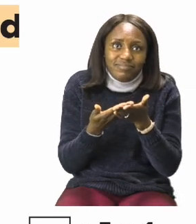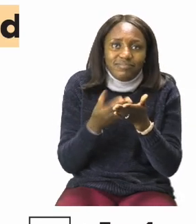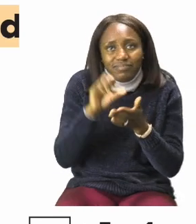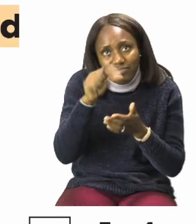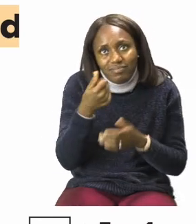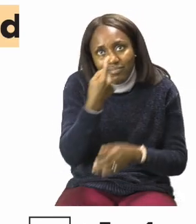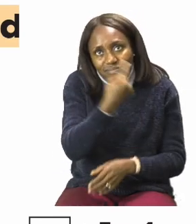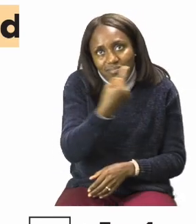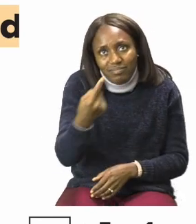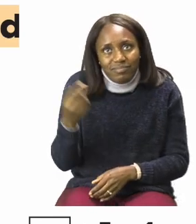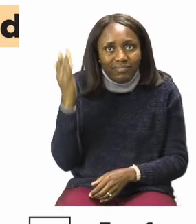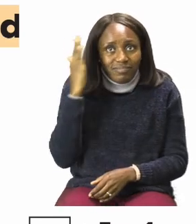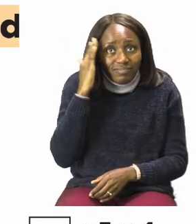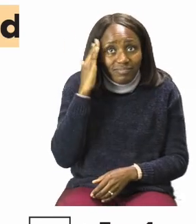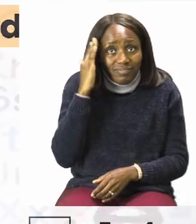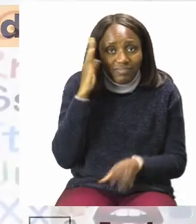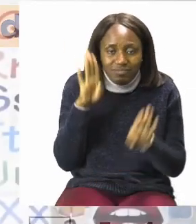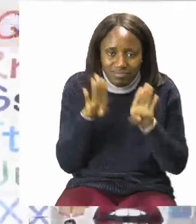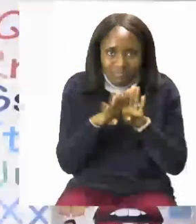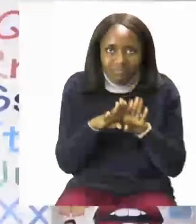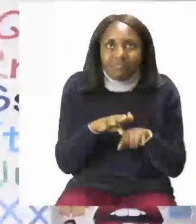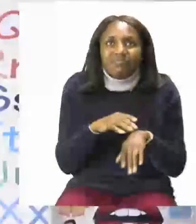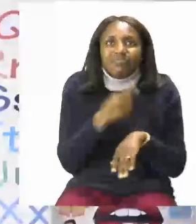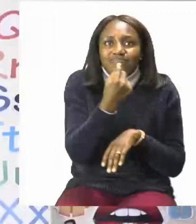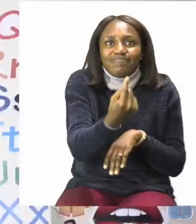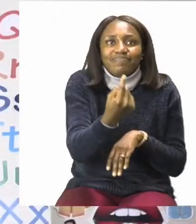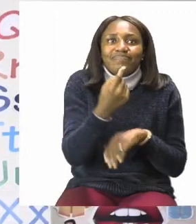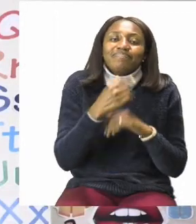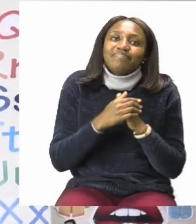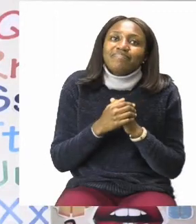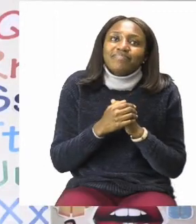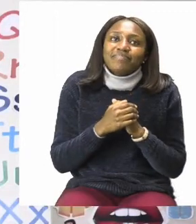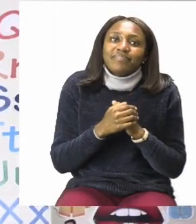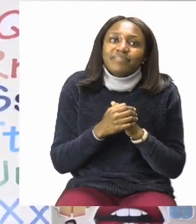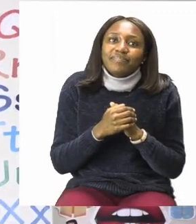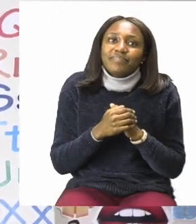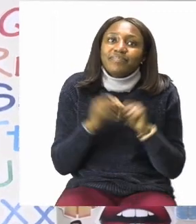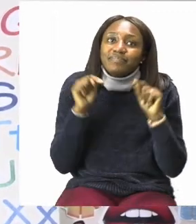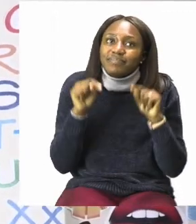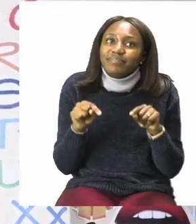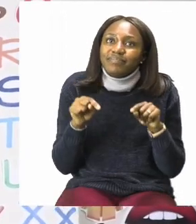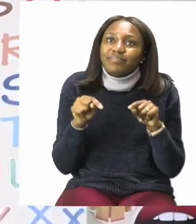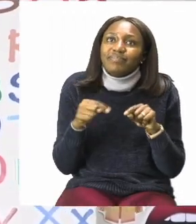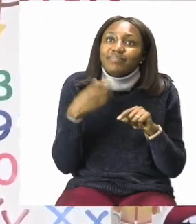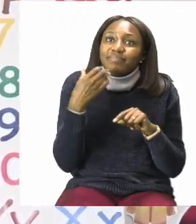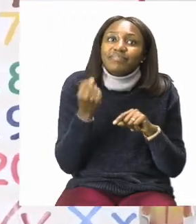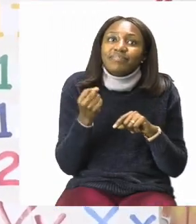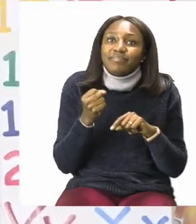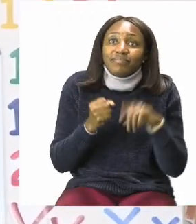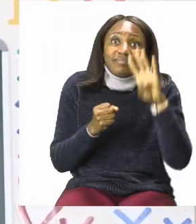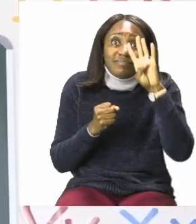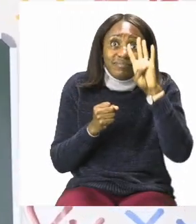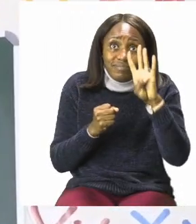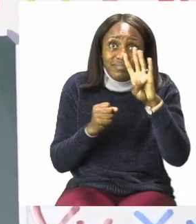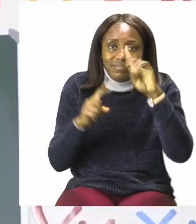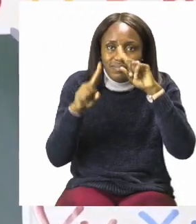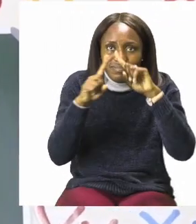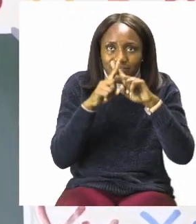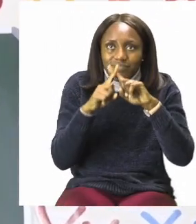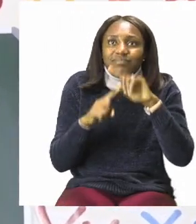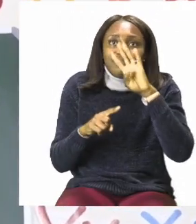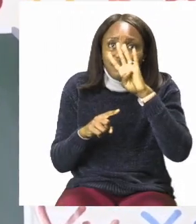looking for answers. Let's take a look at the board. Now I have 4 times